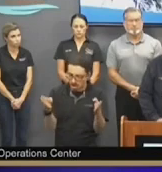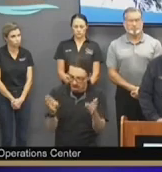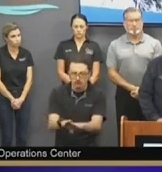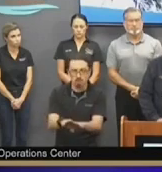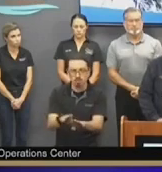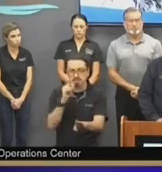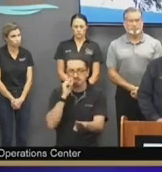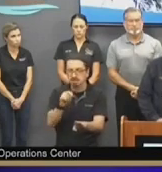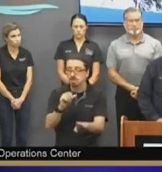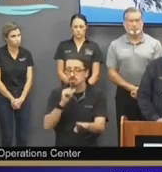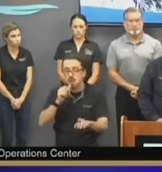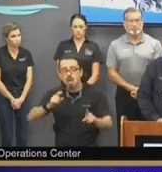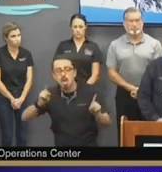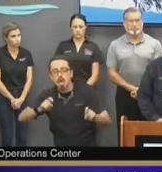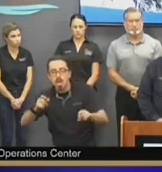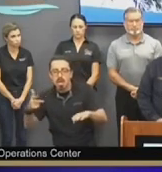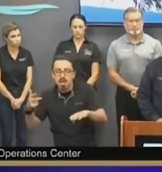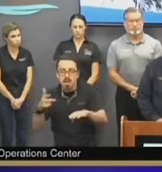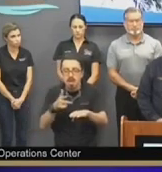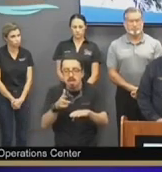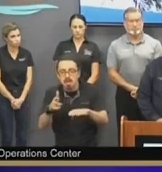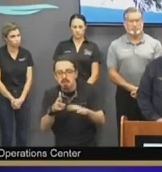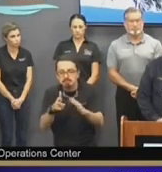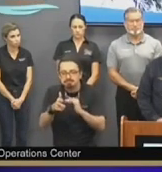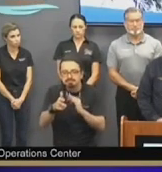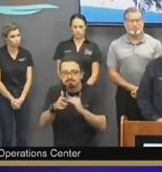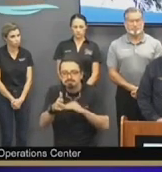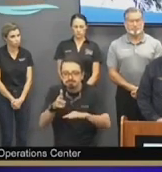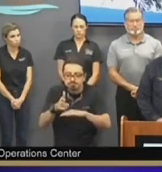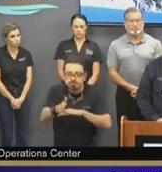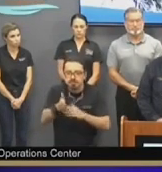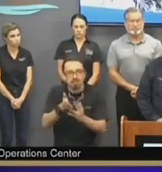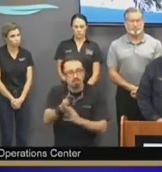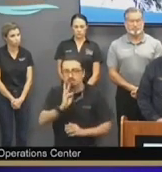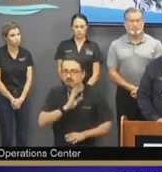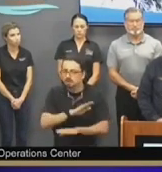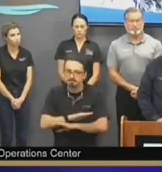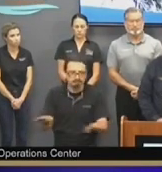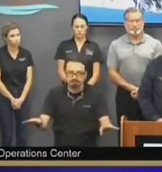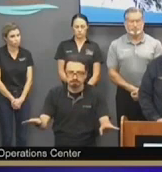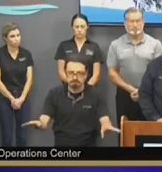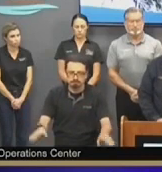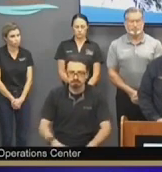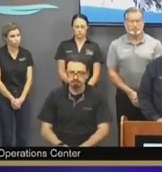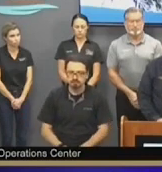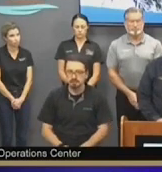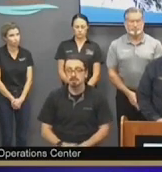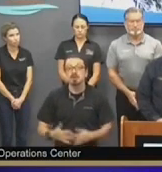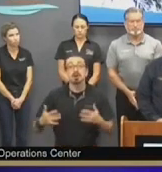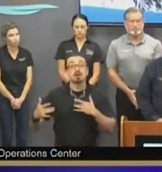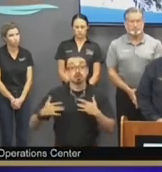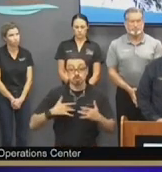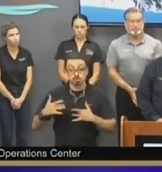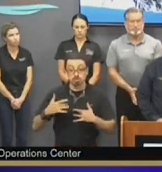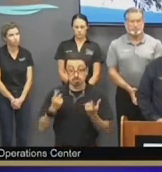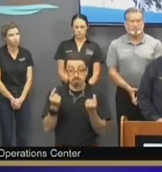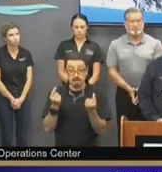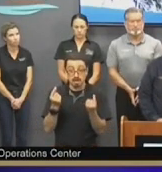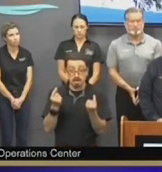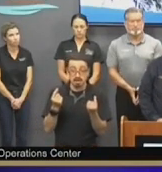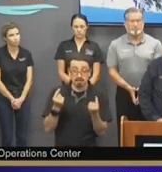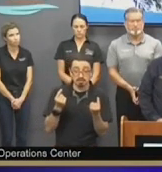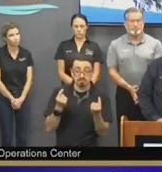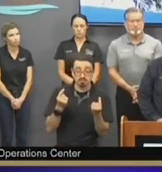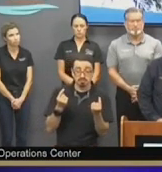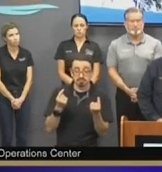We're concerned about the surge of 4 to 7 feet, when that will come upon, and we will see winds